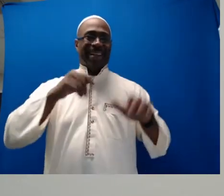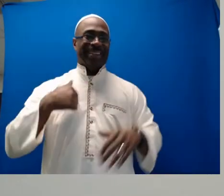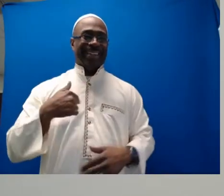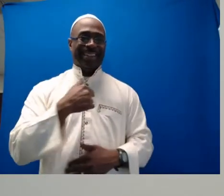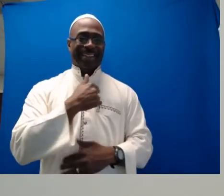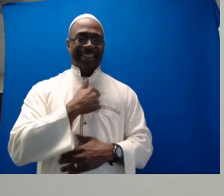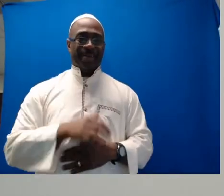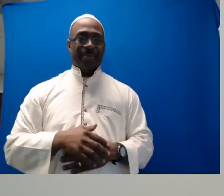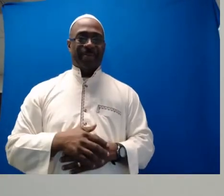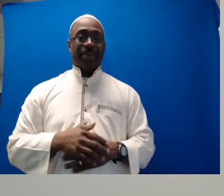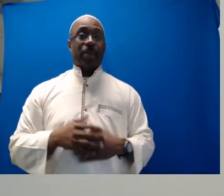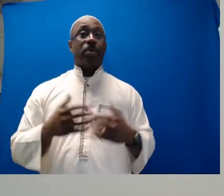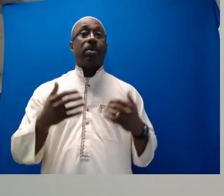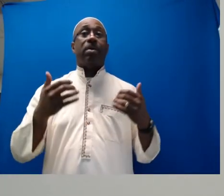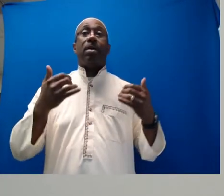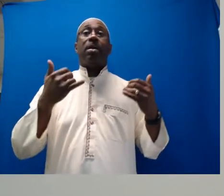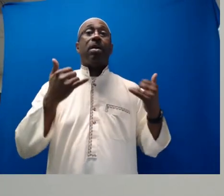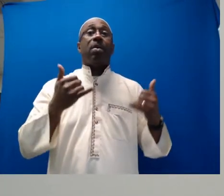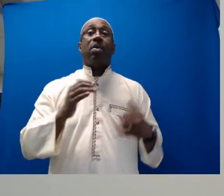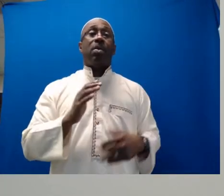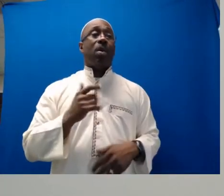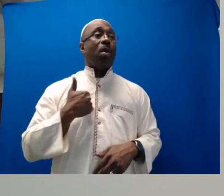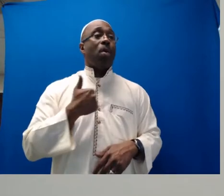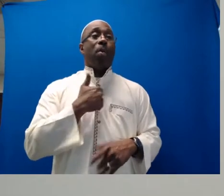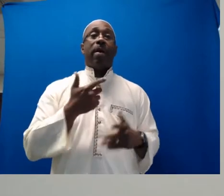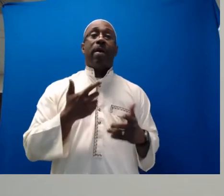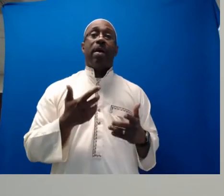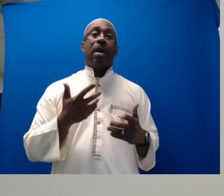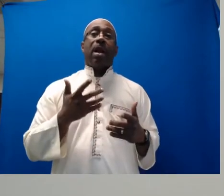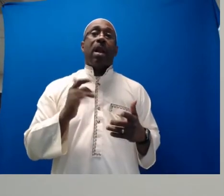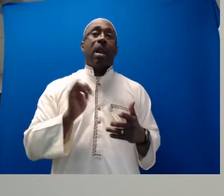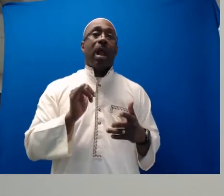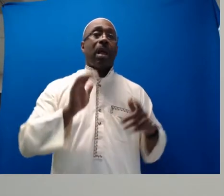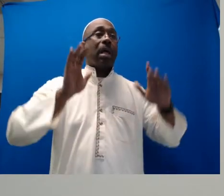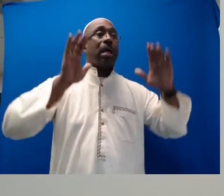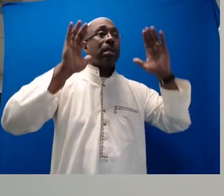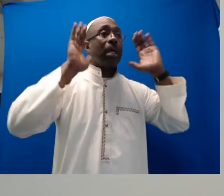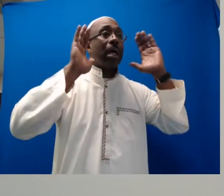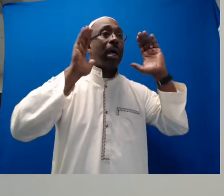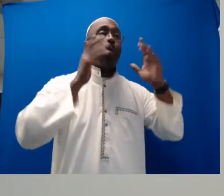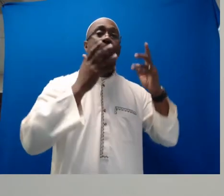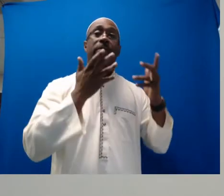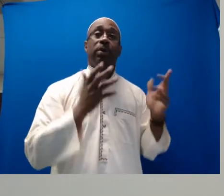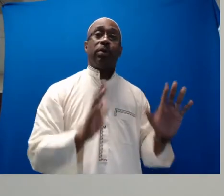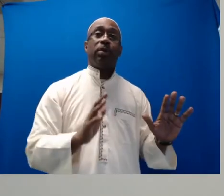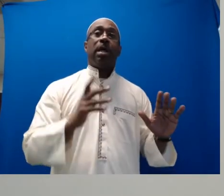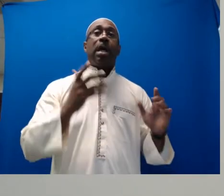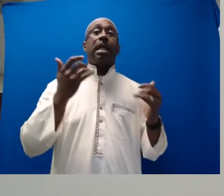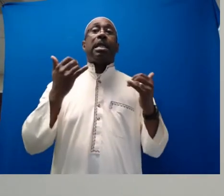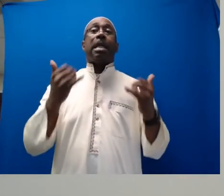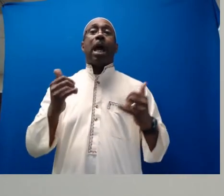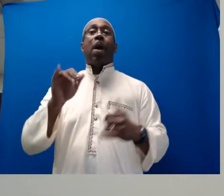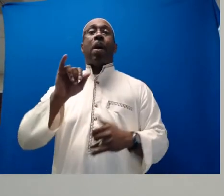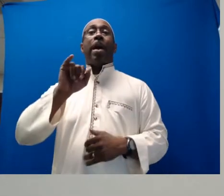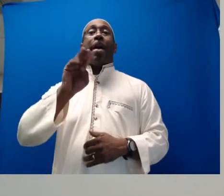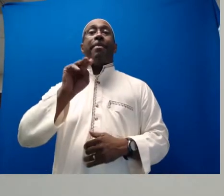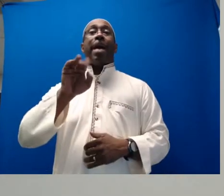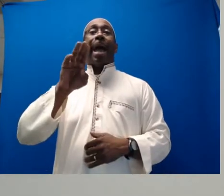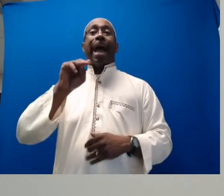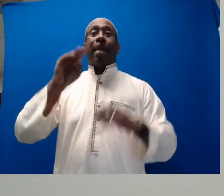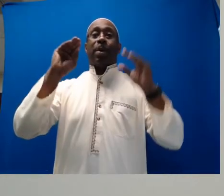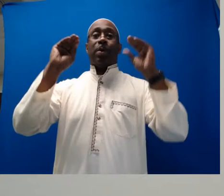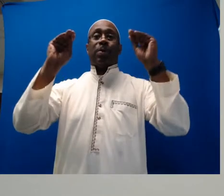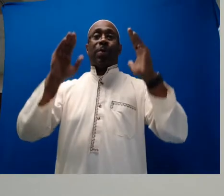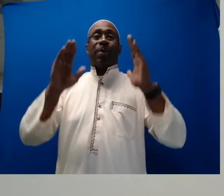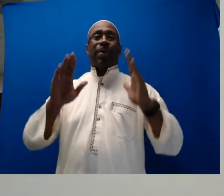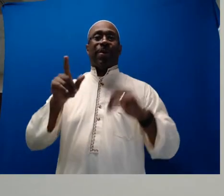So we've finished up with whatever there is of our ibadat, and we are ready because now the Imam, he